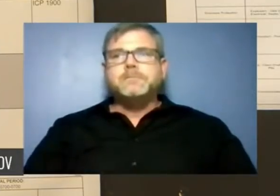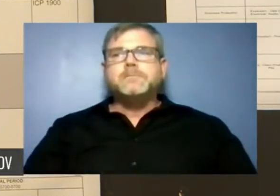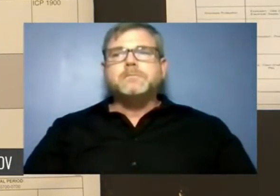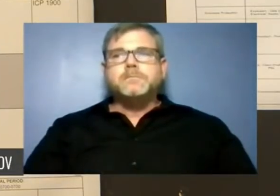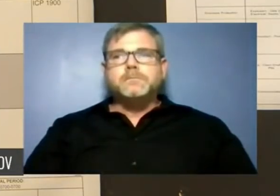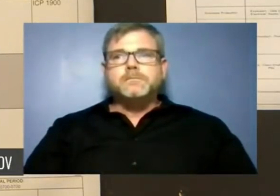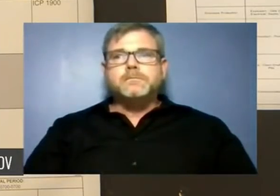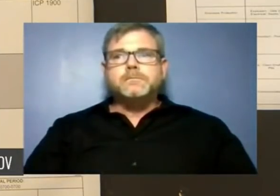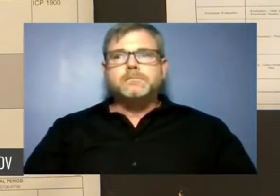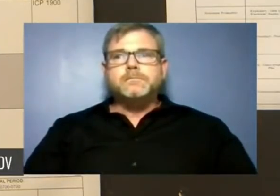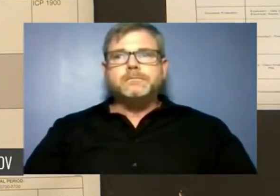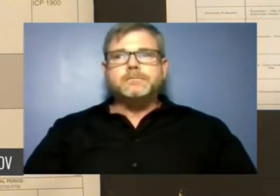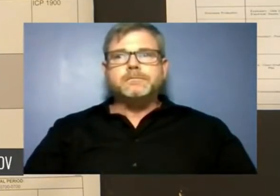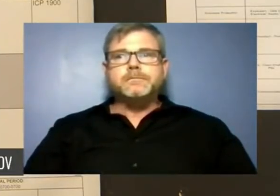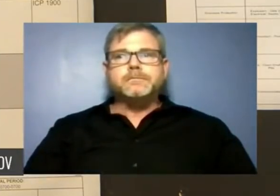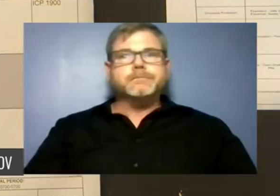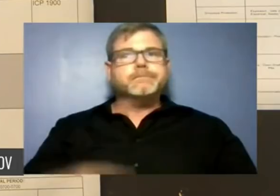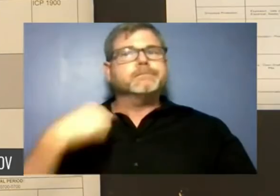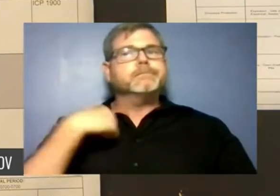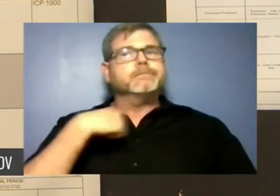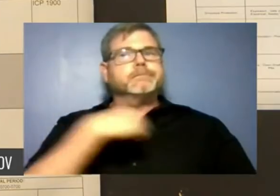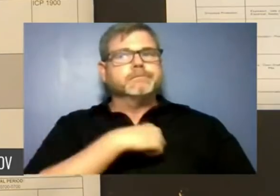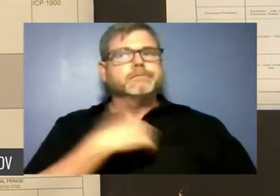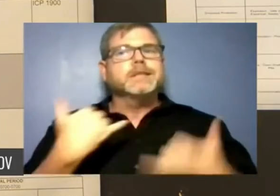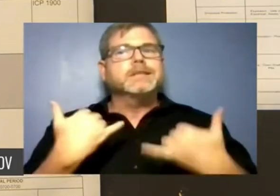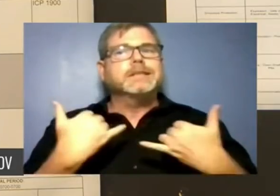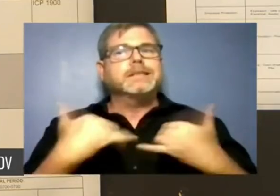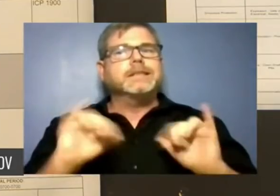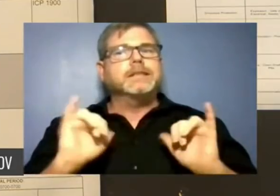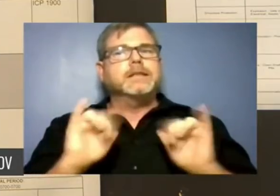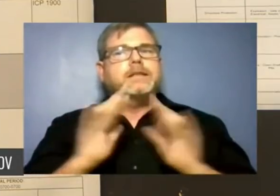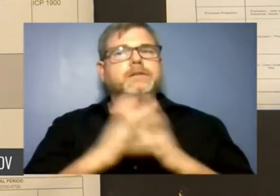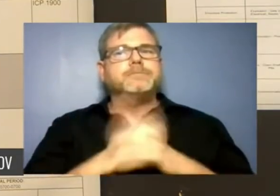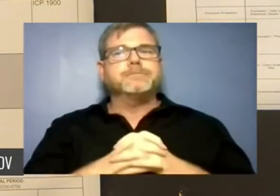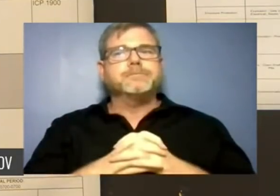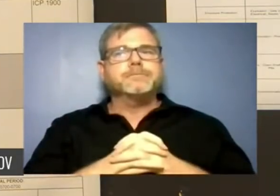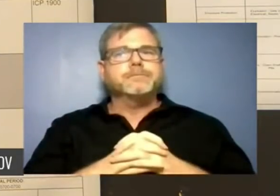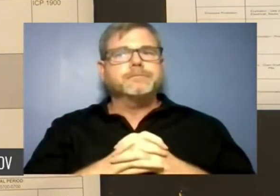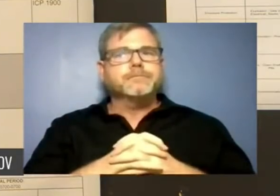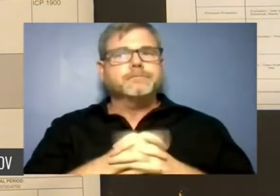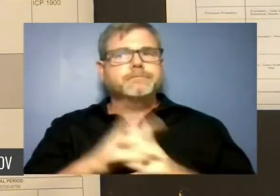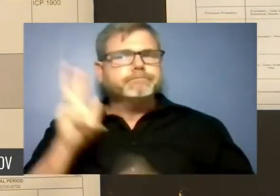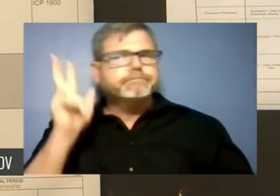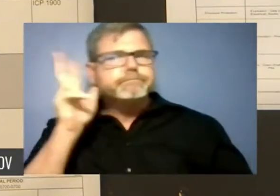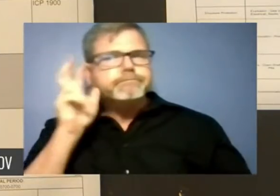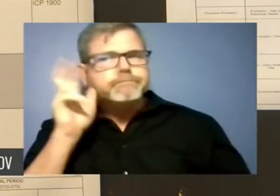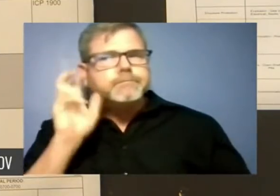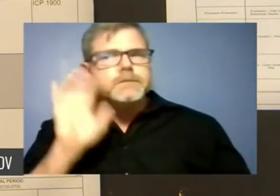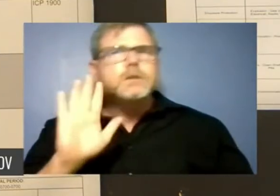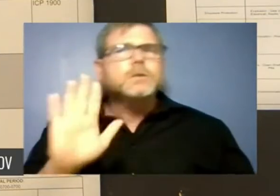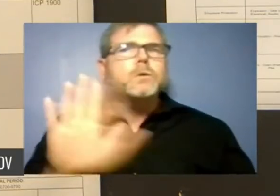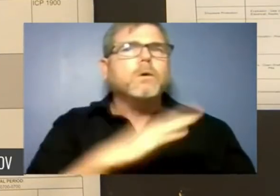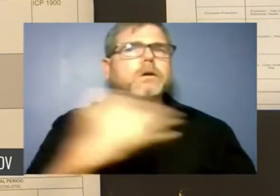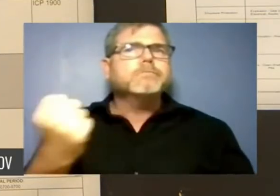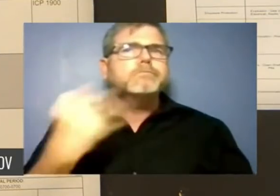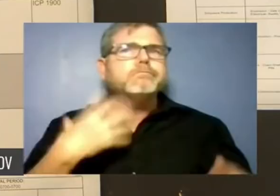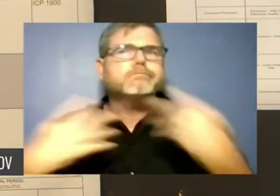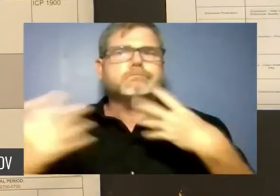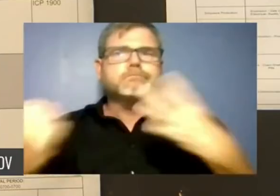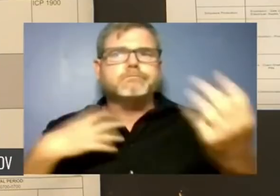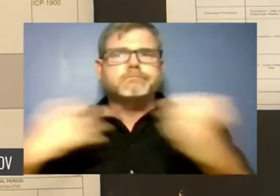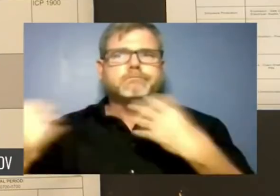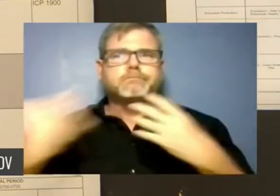been gathering information from residents on addresses that, if you believe your property may have been